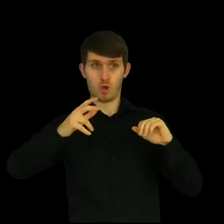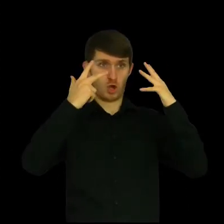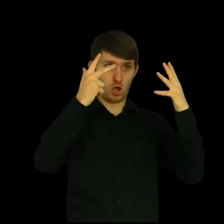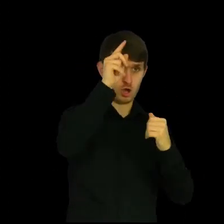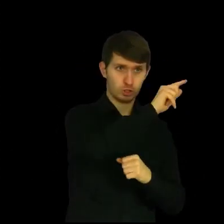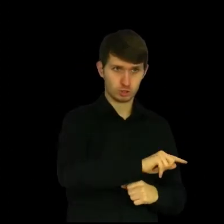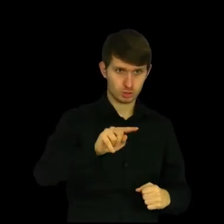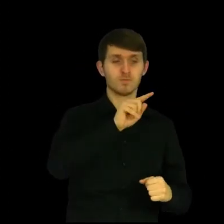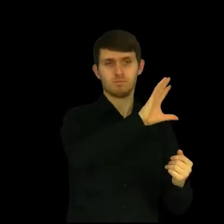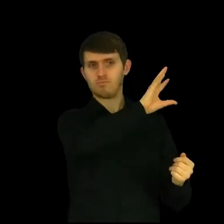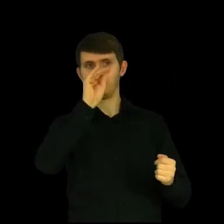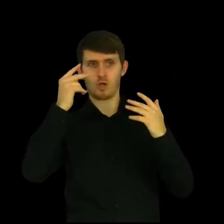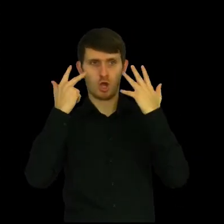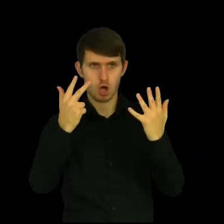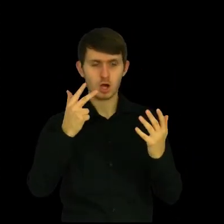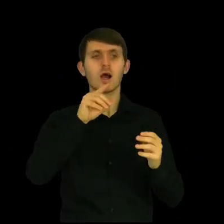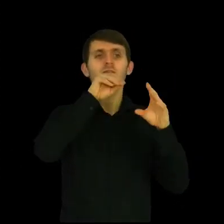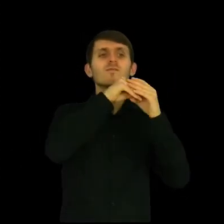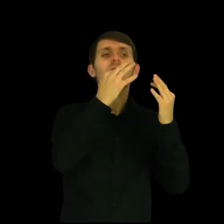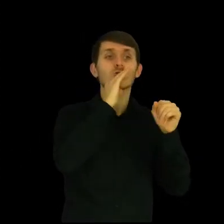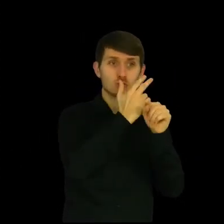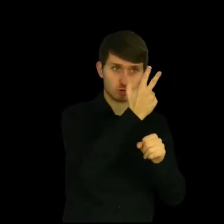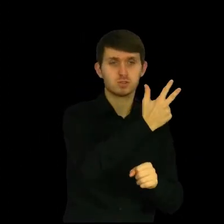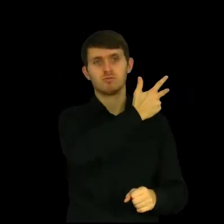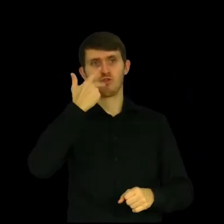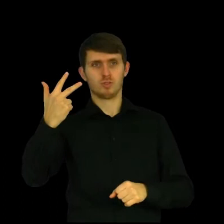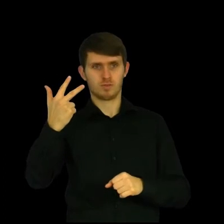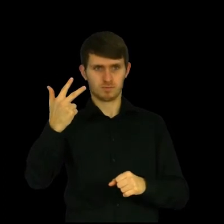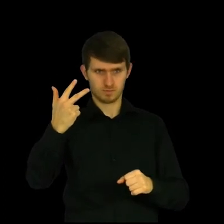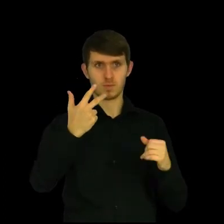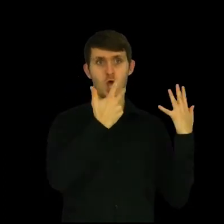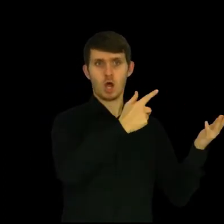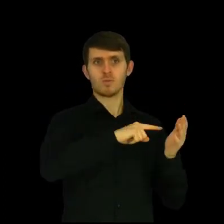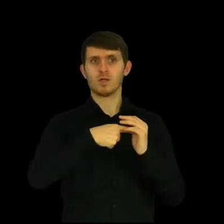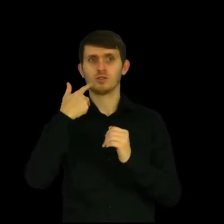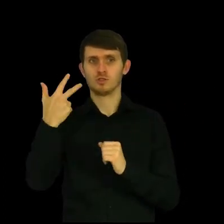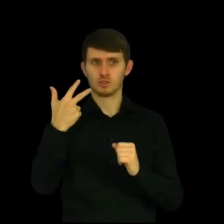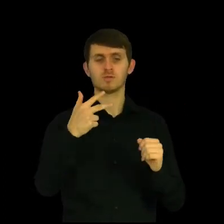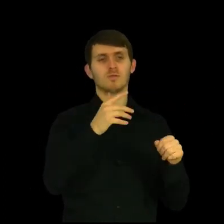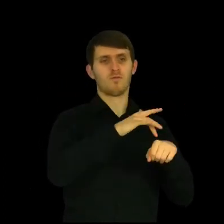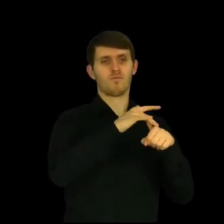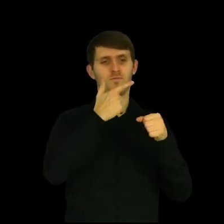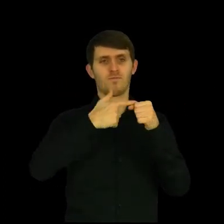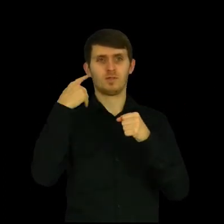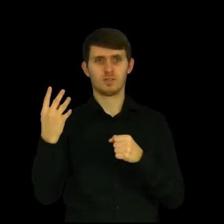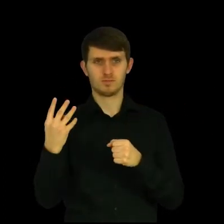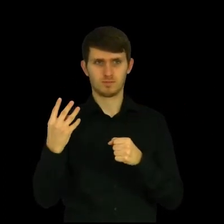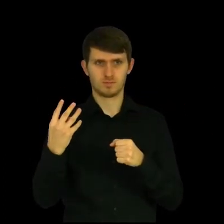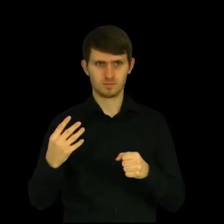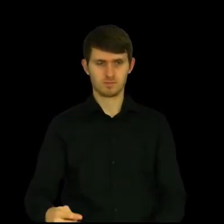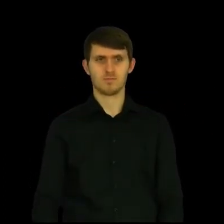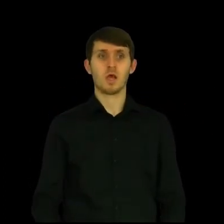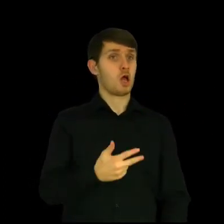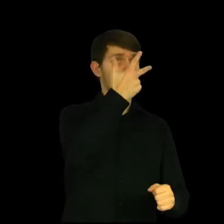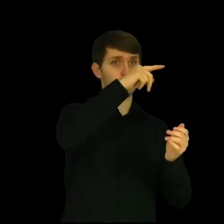groups of 3, if you have 8 groups of 3, that is also going to be equal to 24.